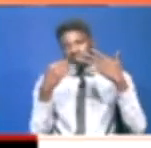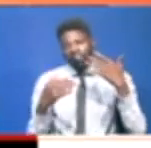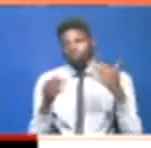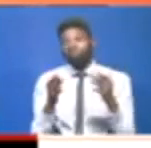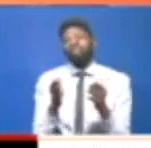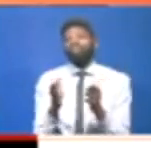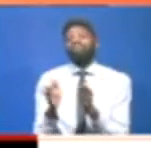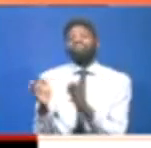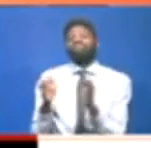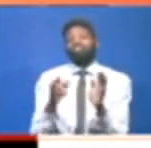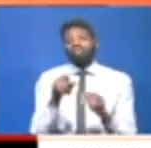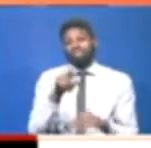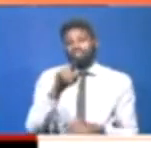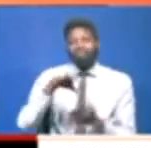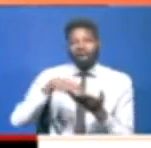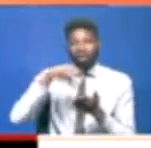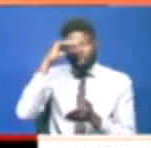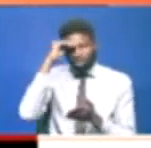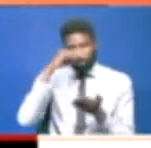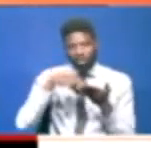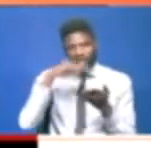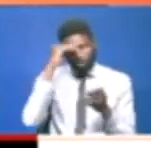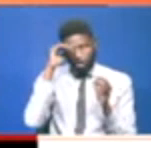to learn. And